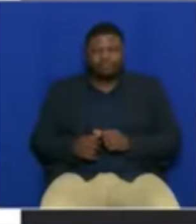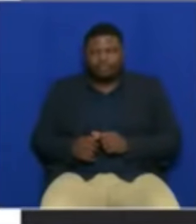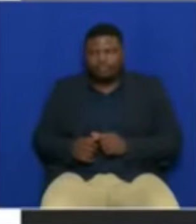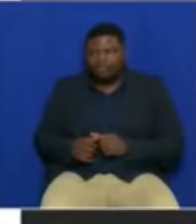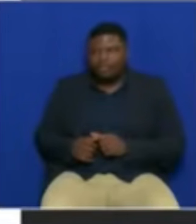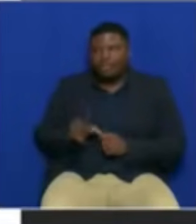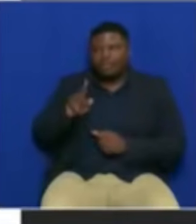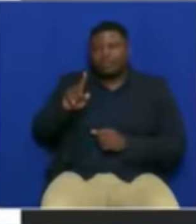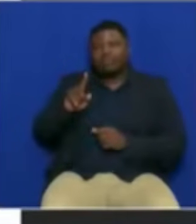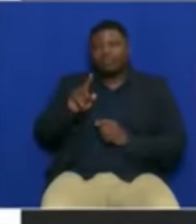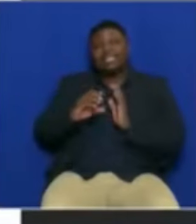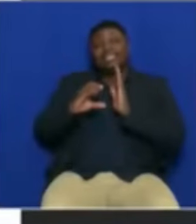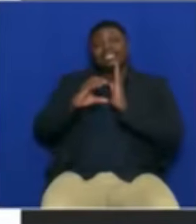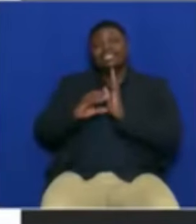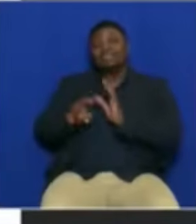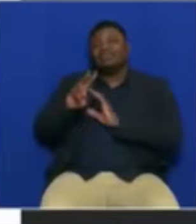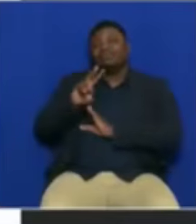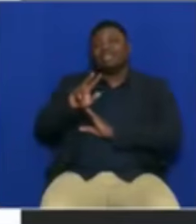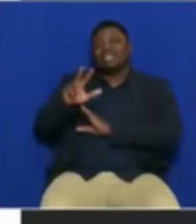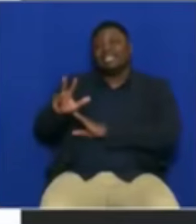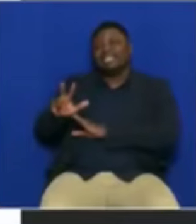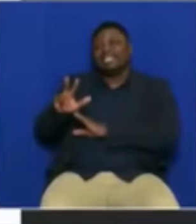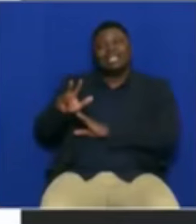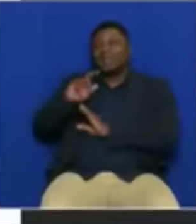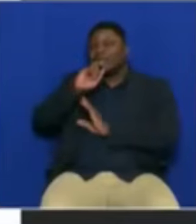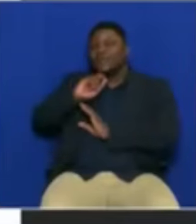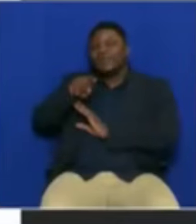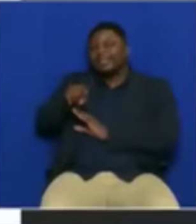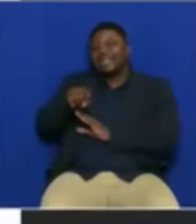would go Where would with you the go? continuous, Where would you go?